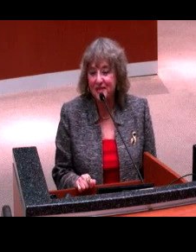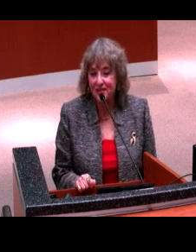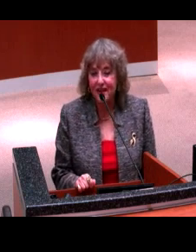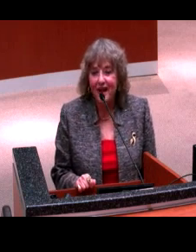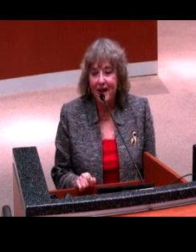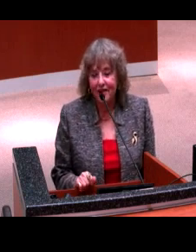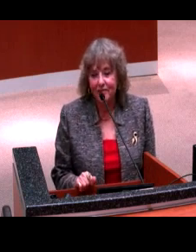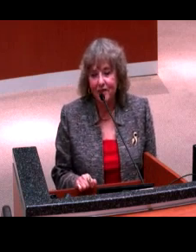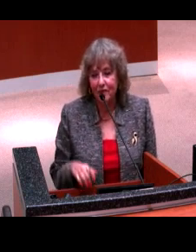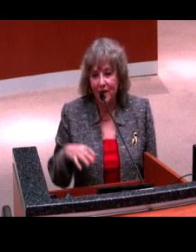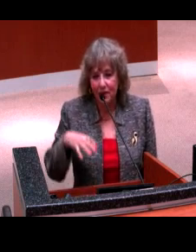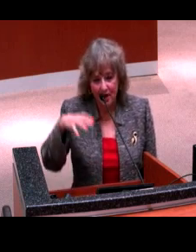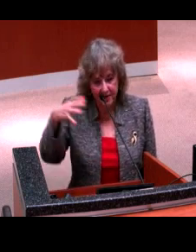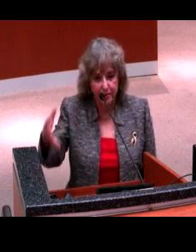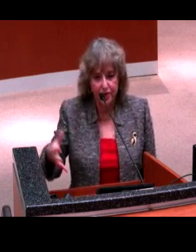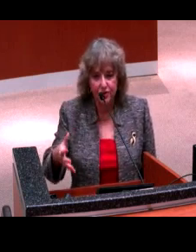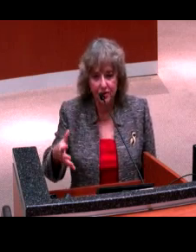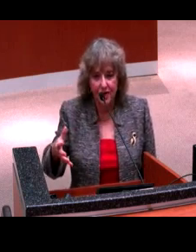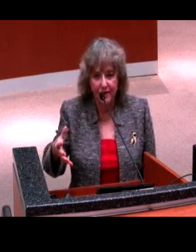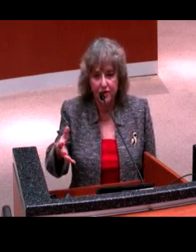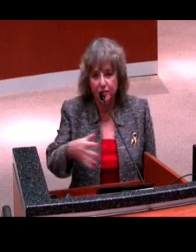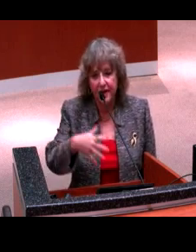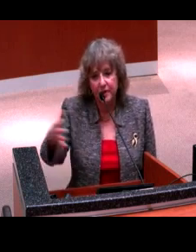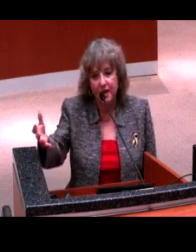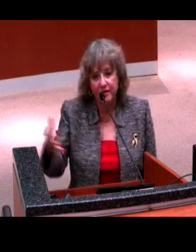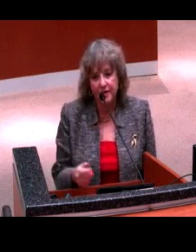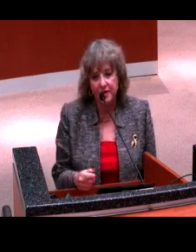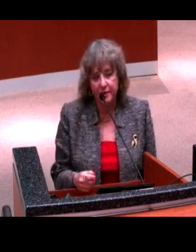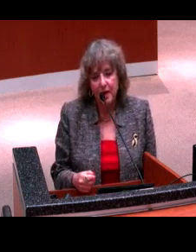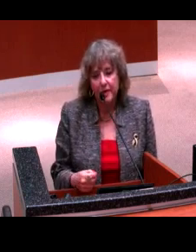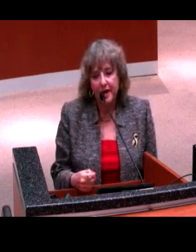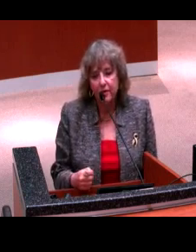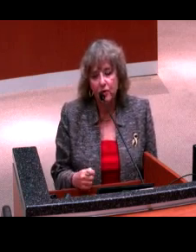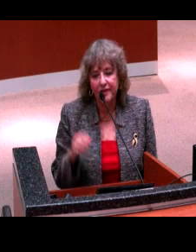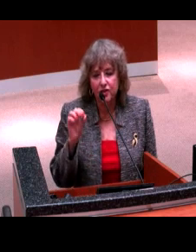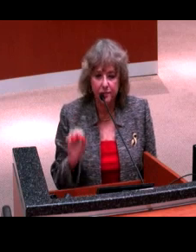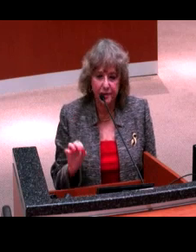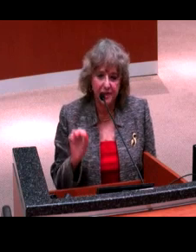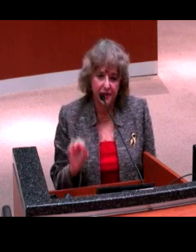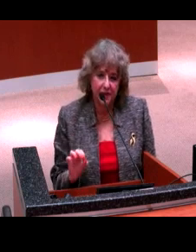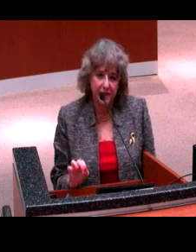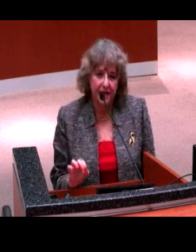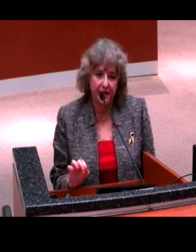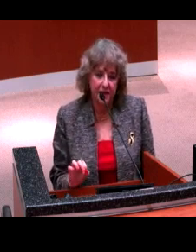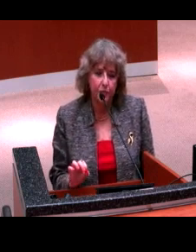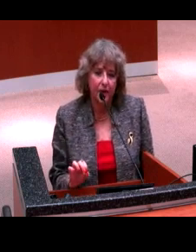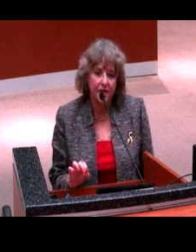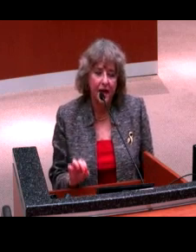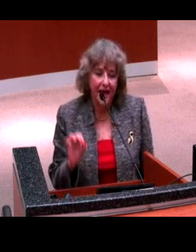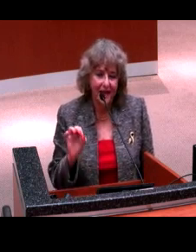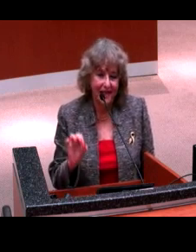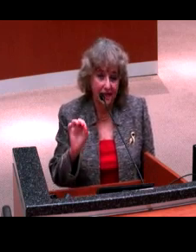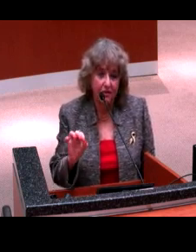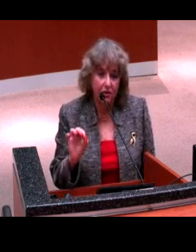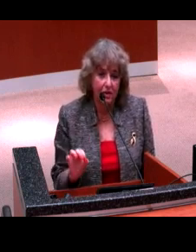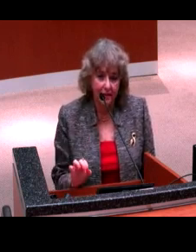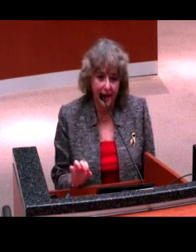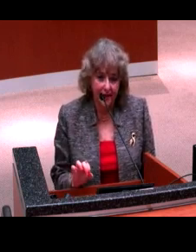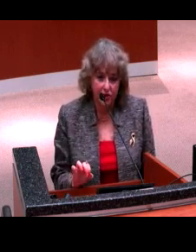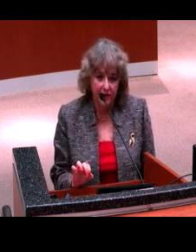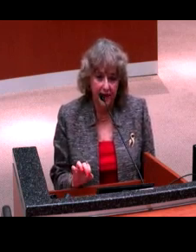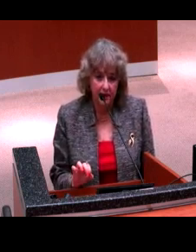question. Our sub-regional climate action plan would cover this, but I don't know if each specific city at this point has it in their